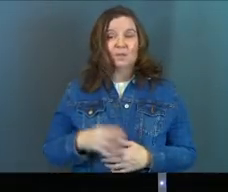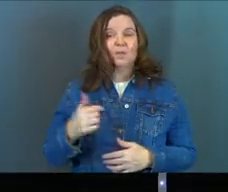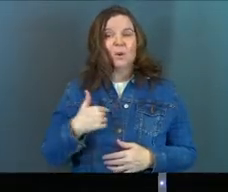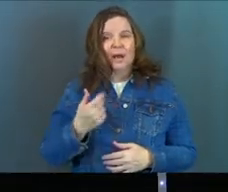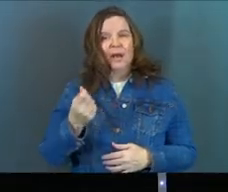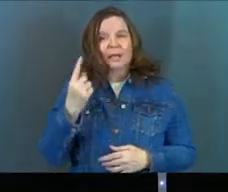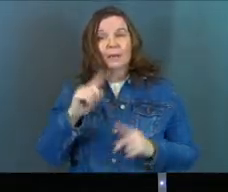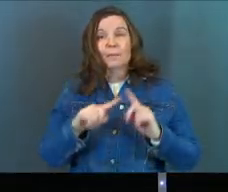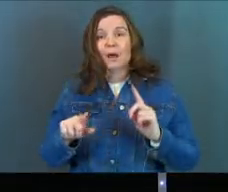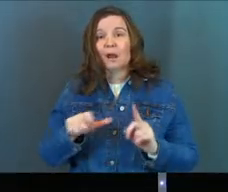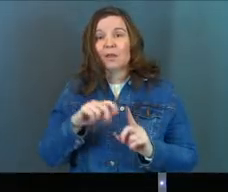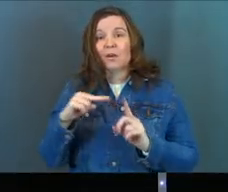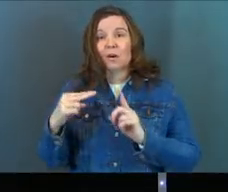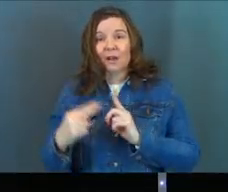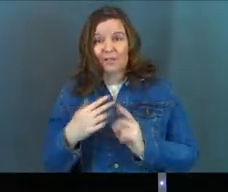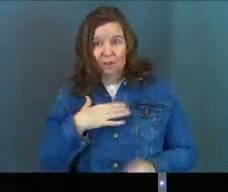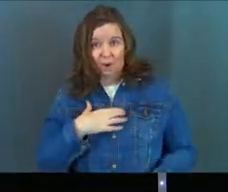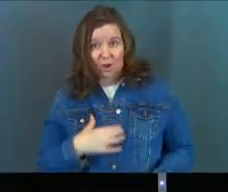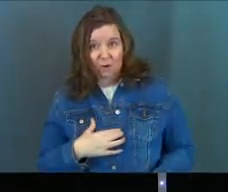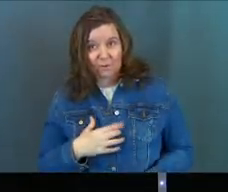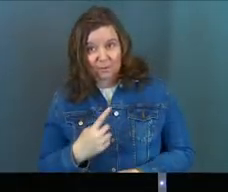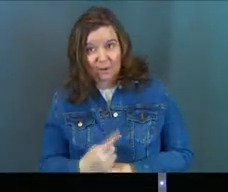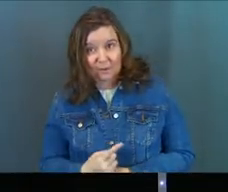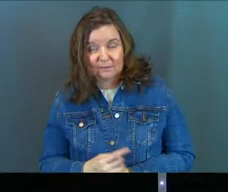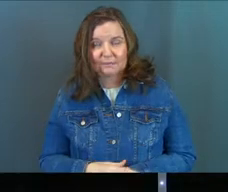So I get it. But on the other side, they're hungry, right?